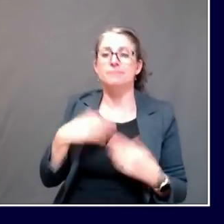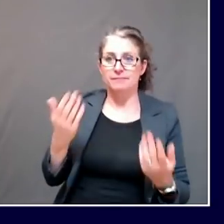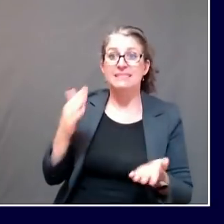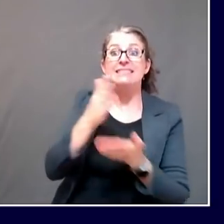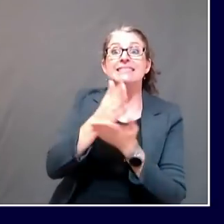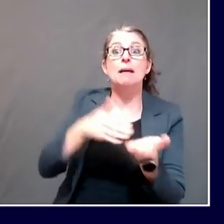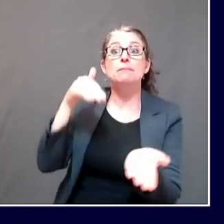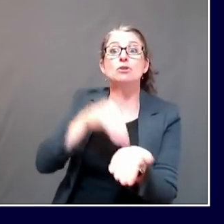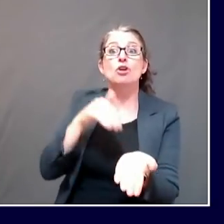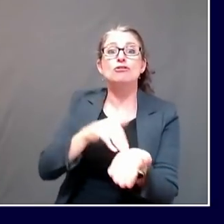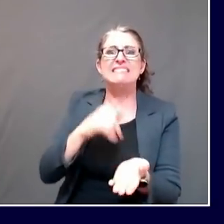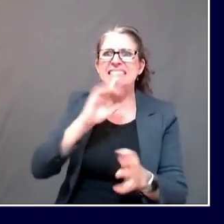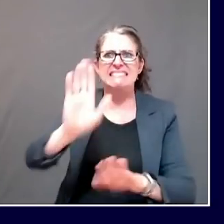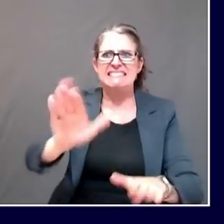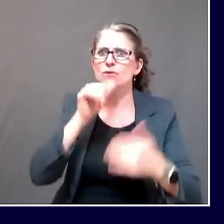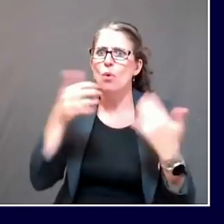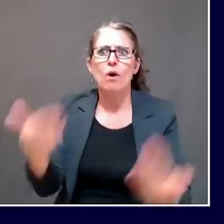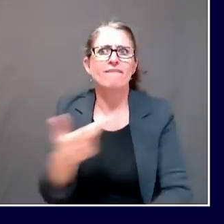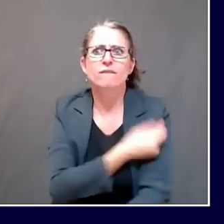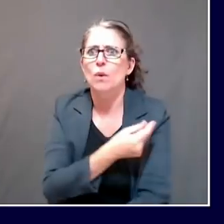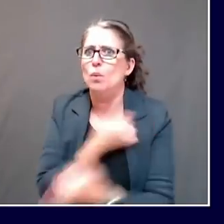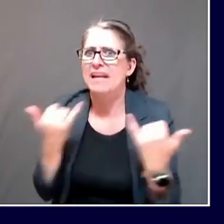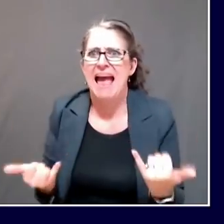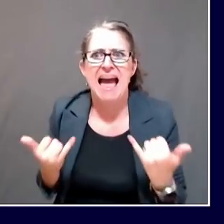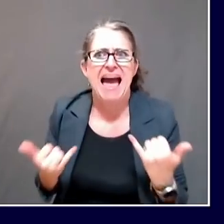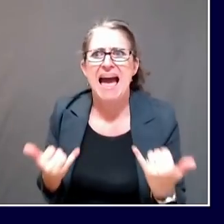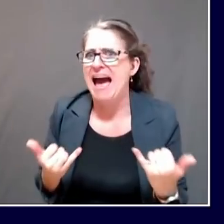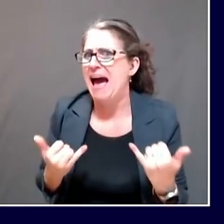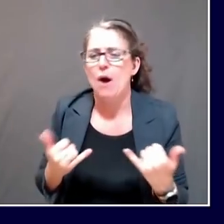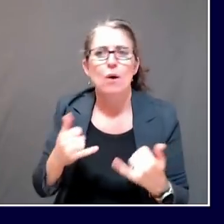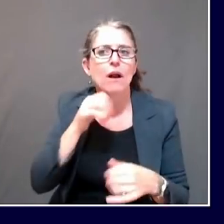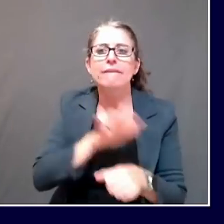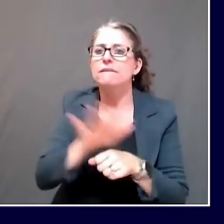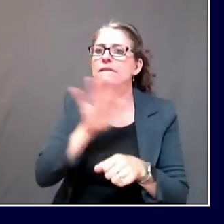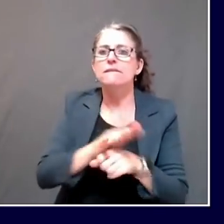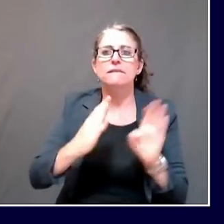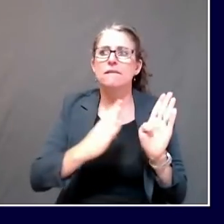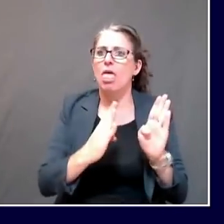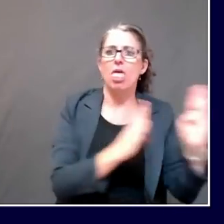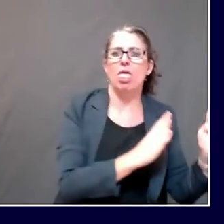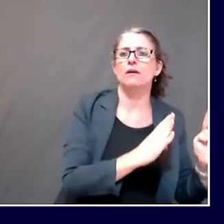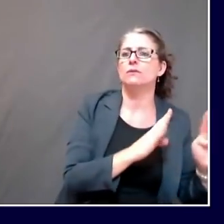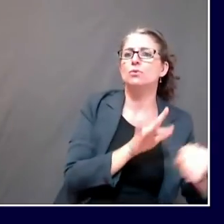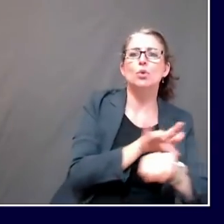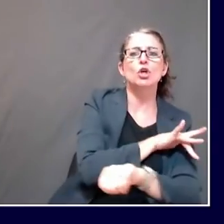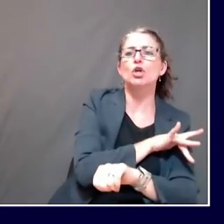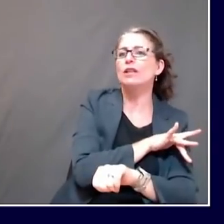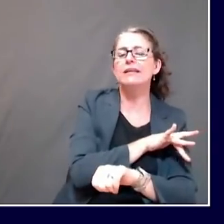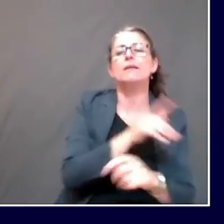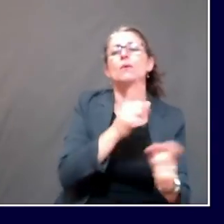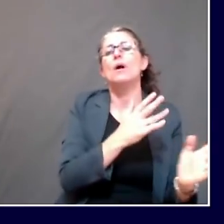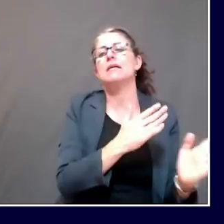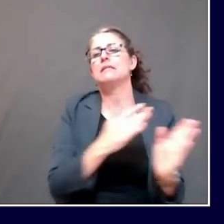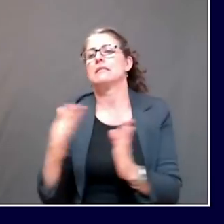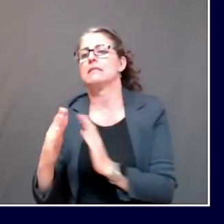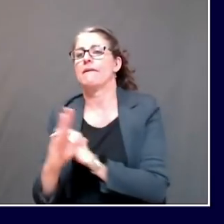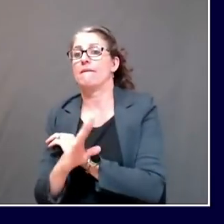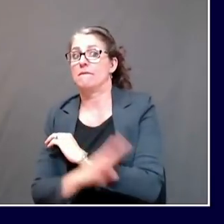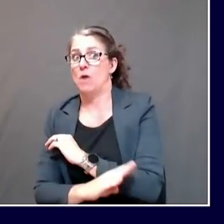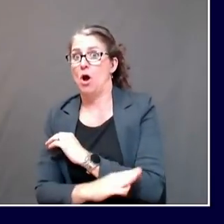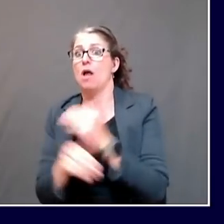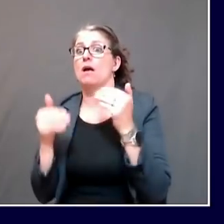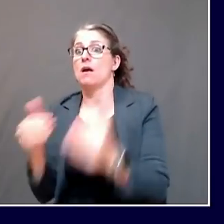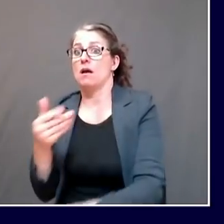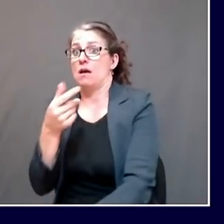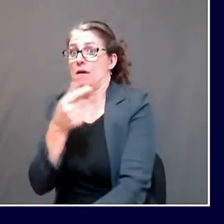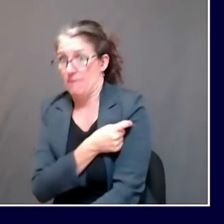Can you comment on that and whether or not there may be any shortages for people who do wait? And then I have a follow-up question about shots from flu